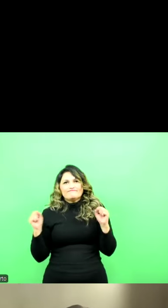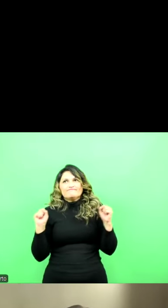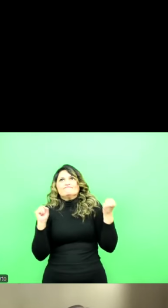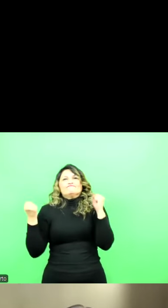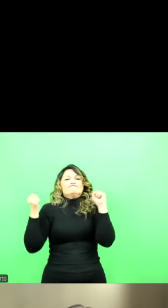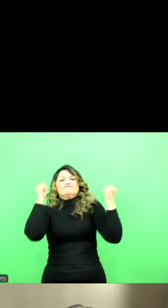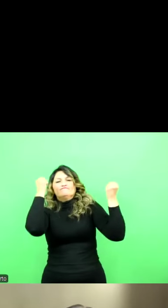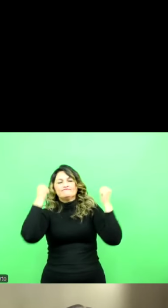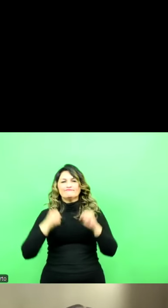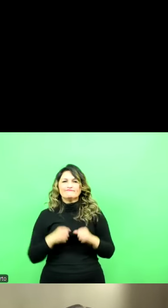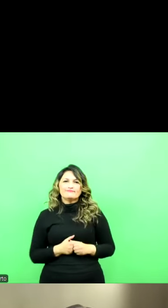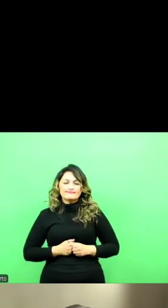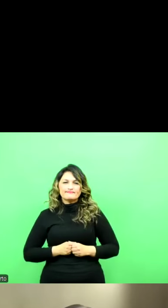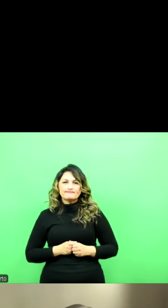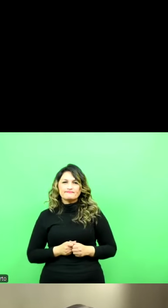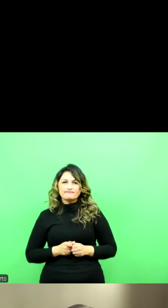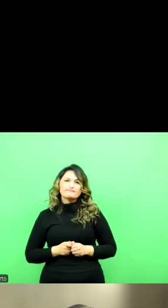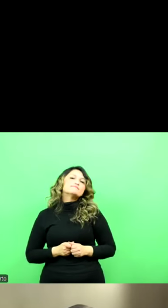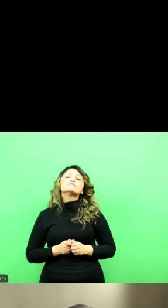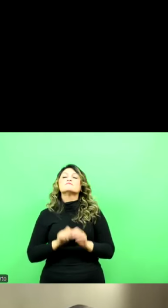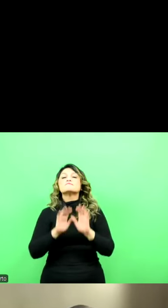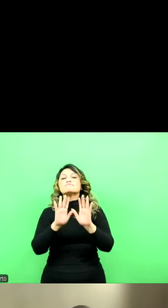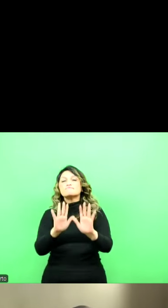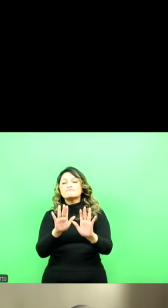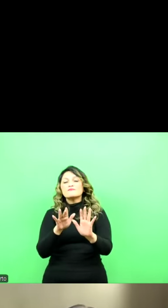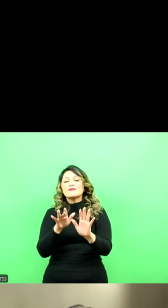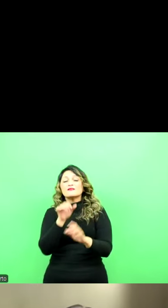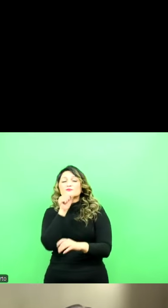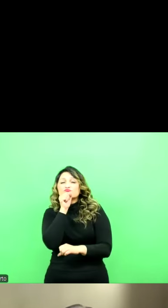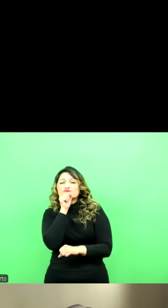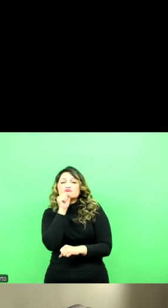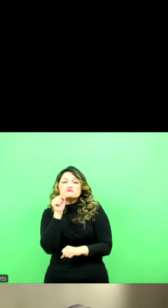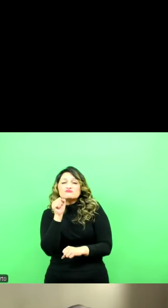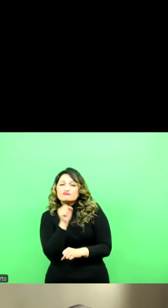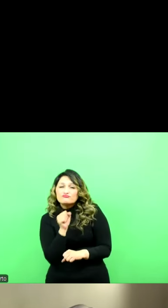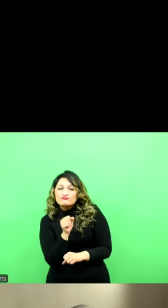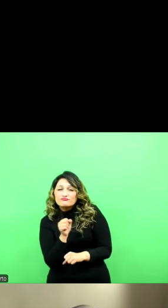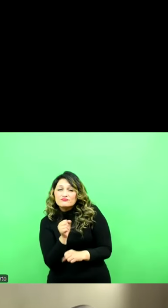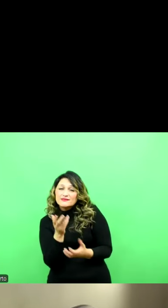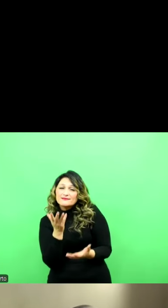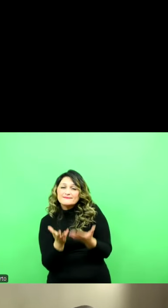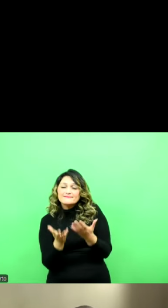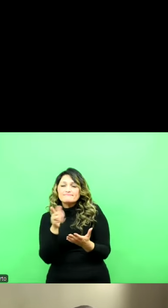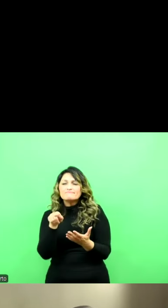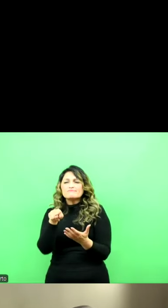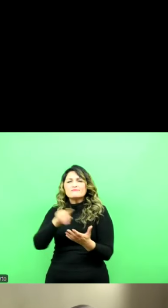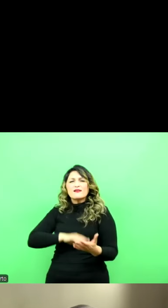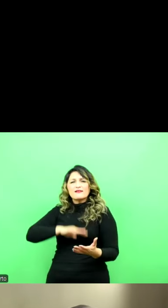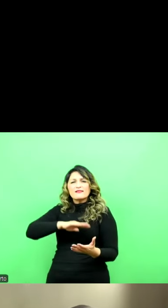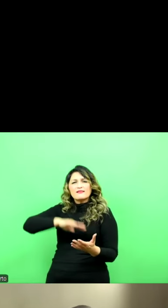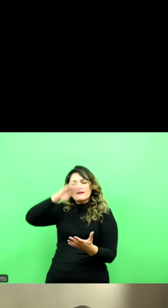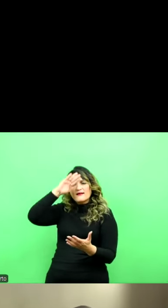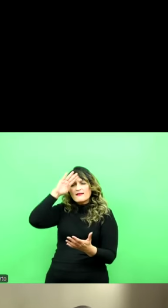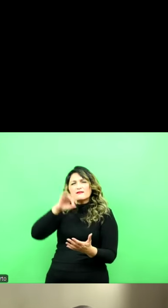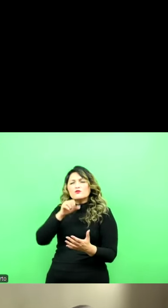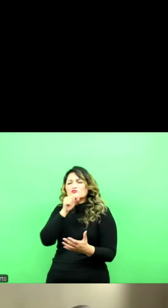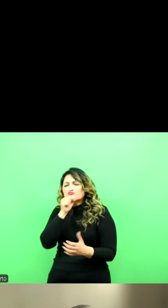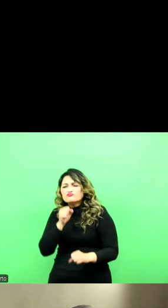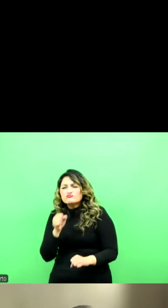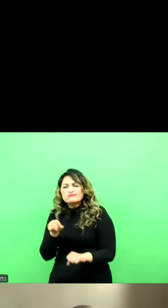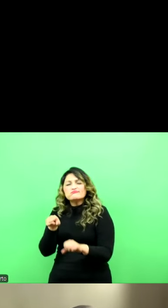government agencies, humanitarian organizations, and even communities who don't understand the special